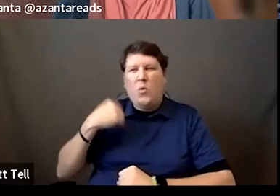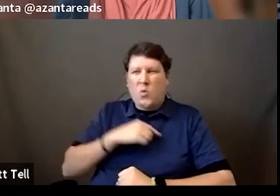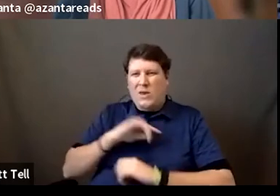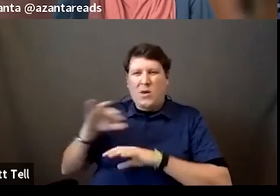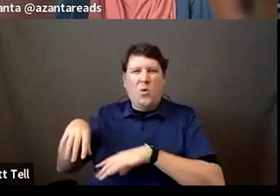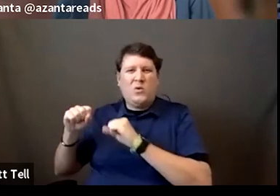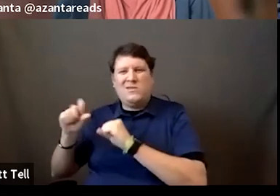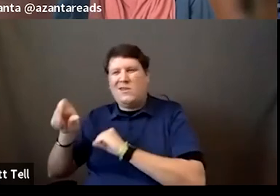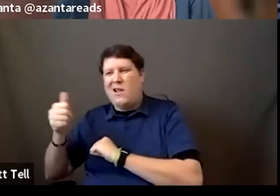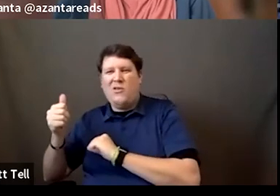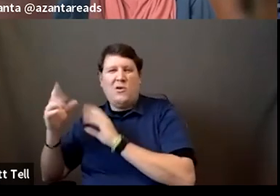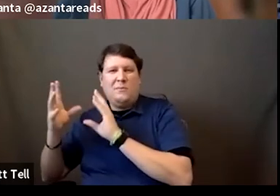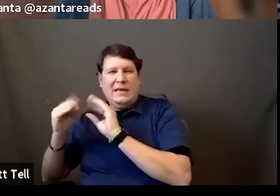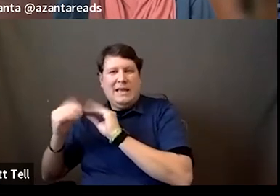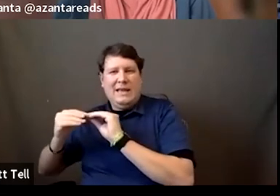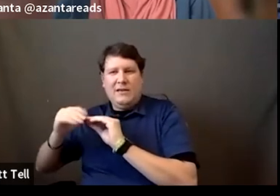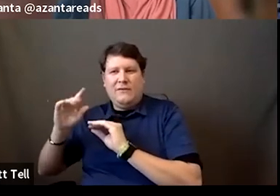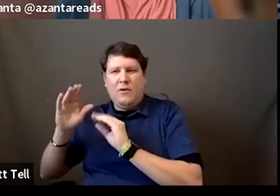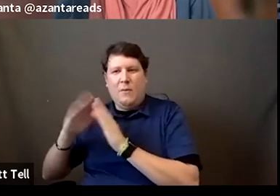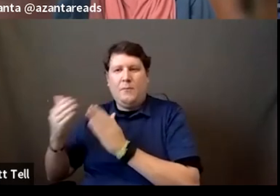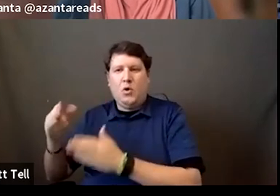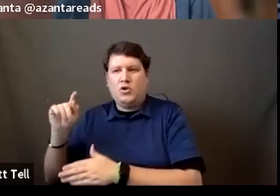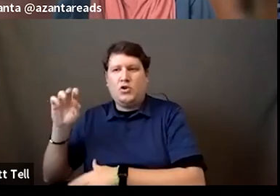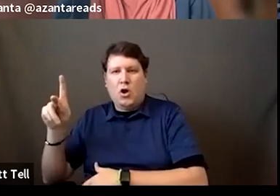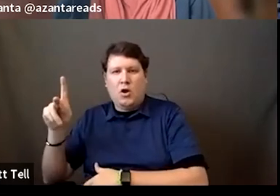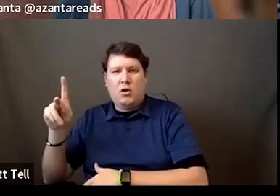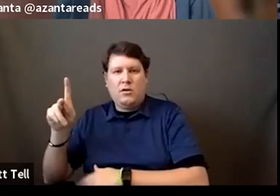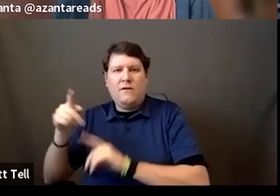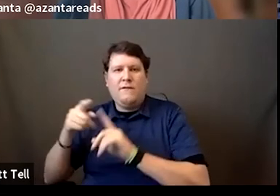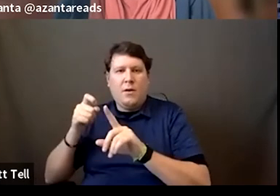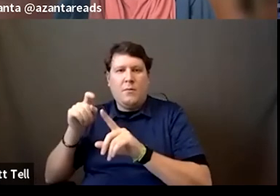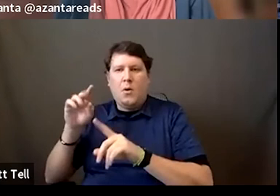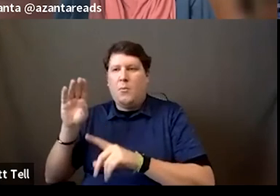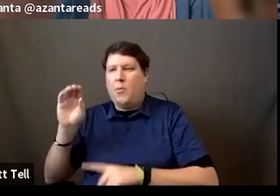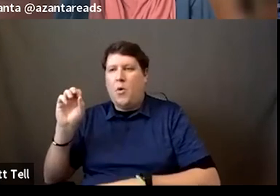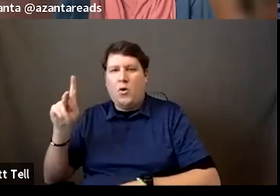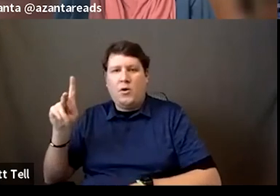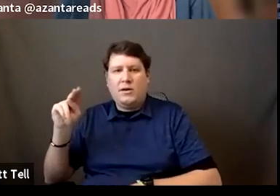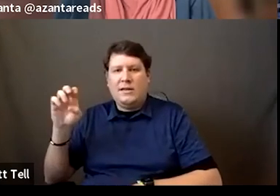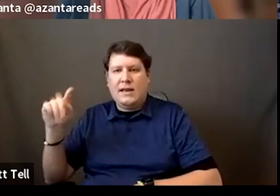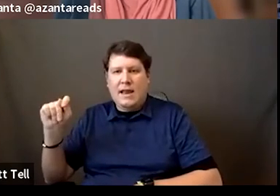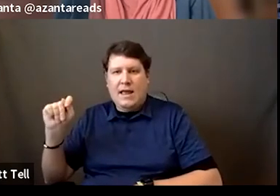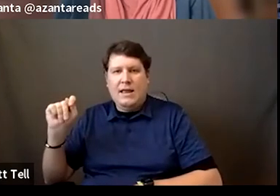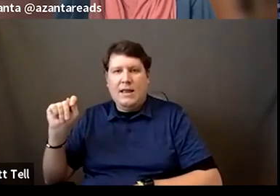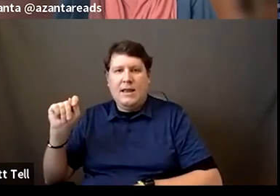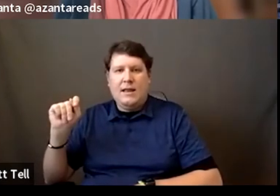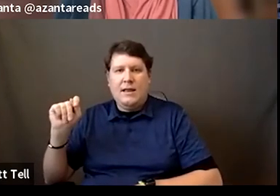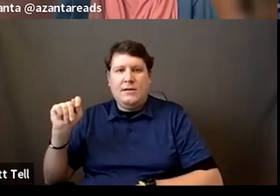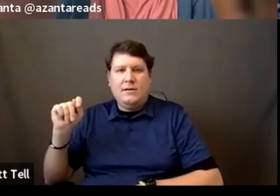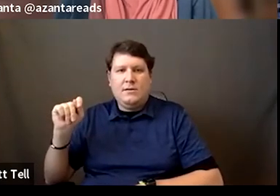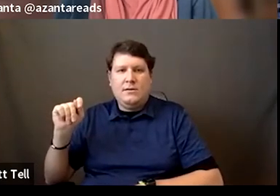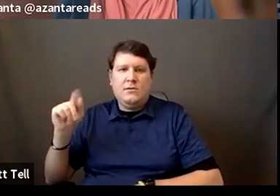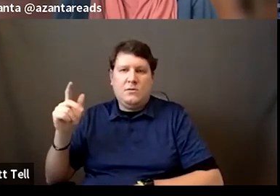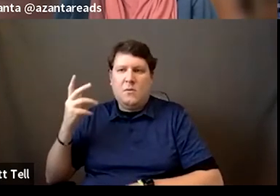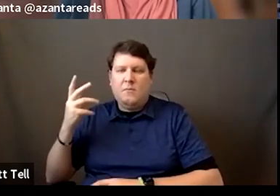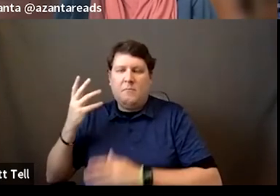do very well or have done very well in the past on BookNet. So I guess maybe this question is because of